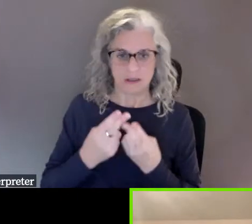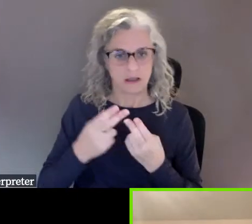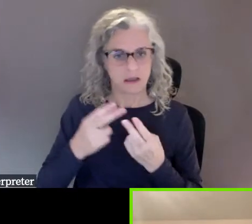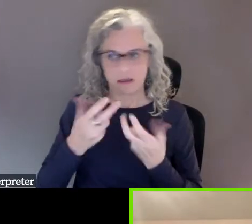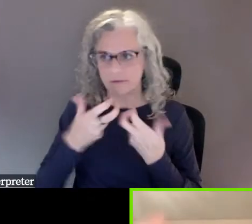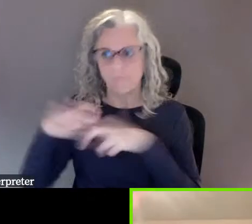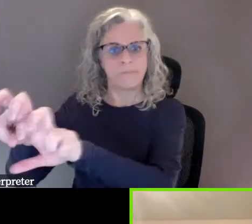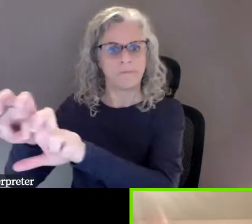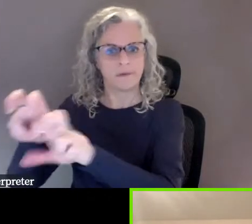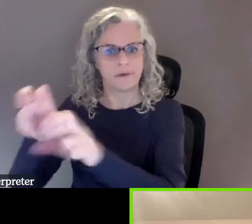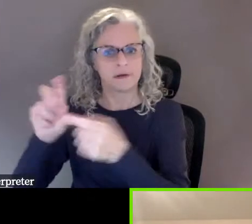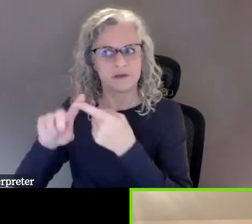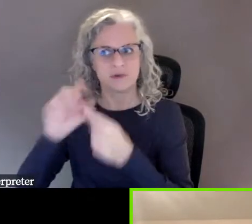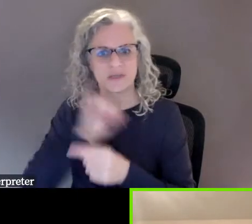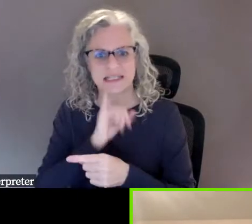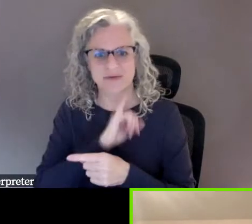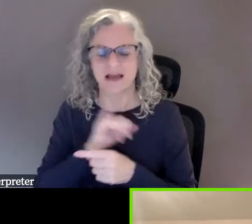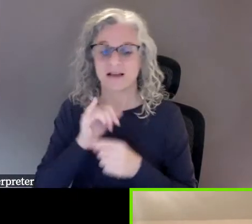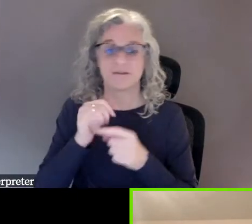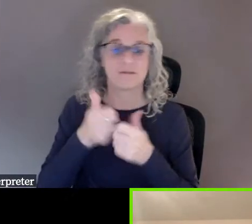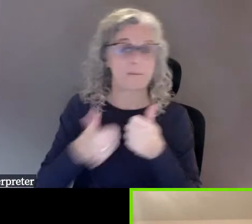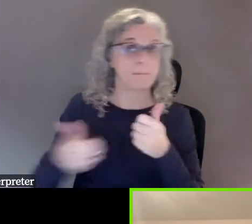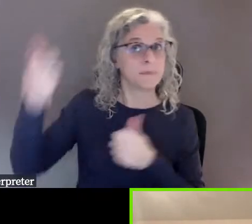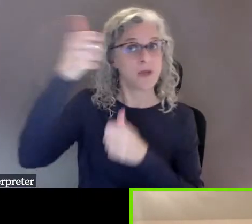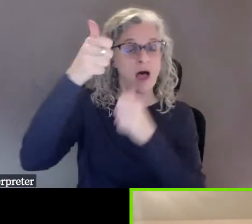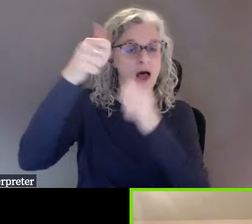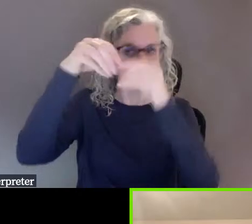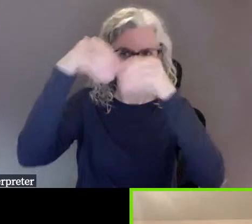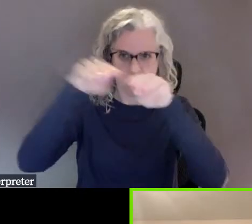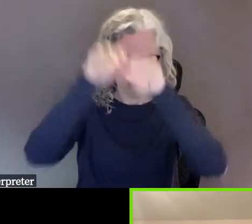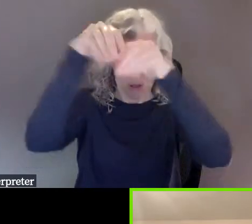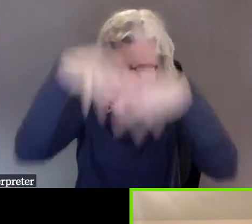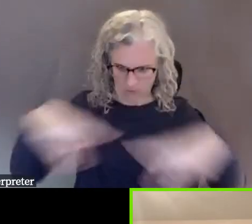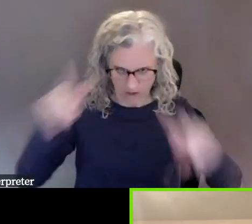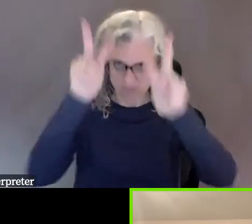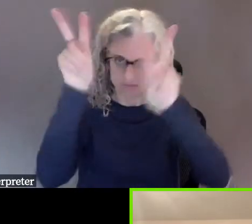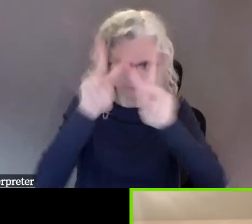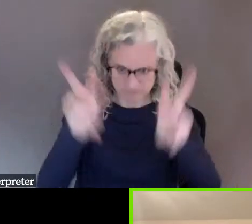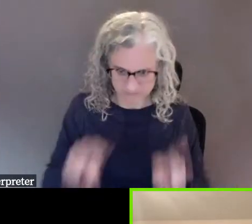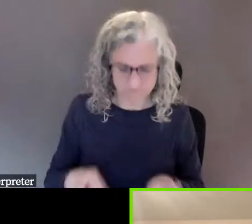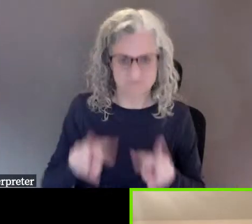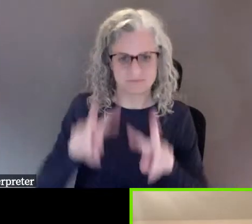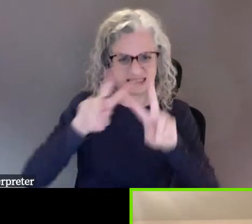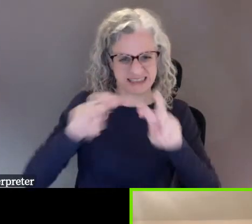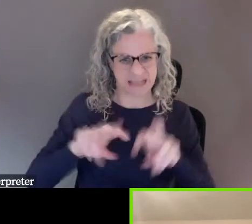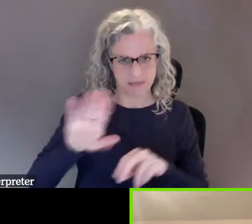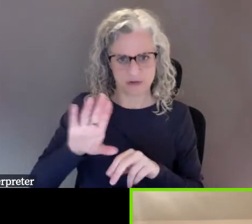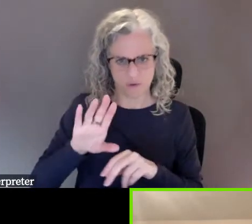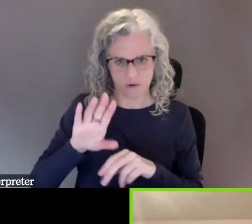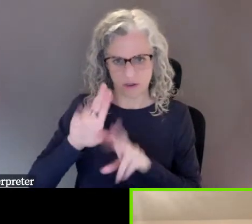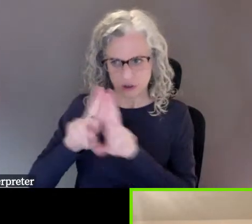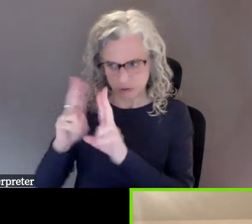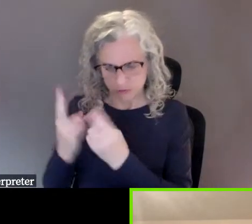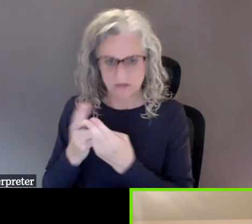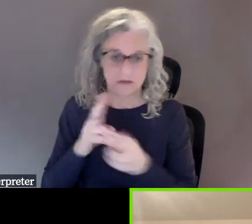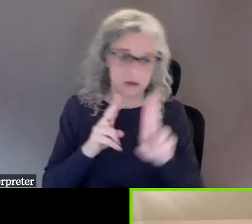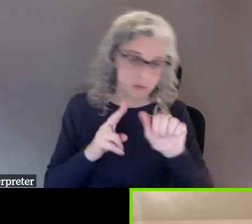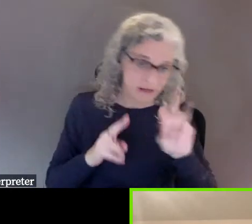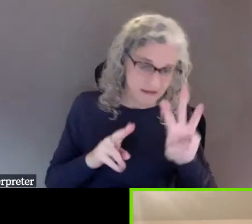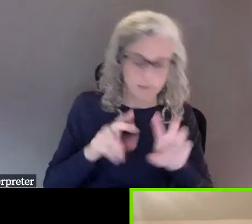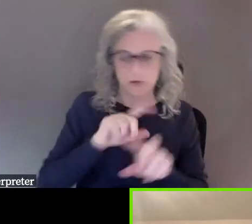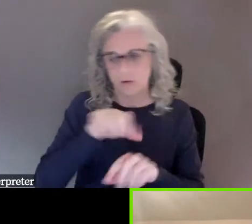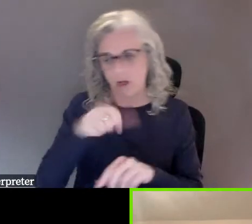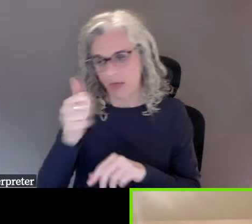all these levels from top to bottom where you can really look at your union, UAW and others, and see where you can